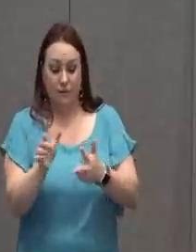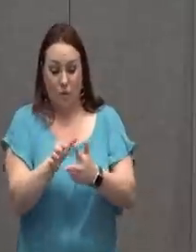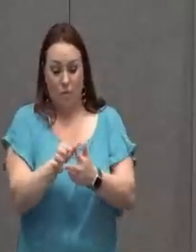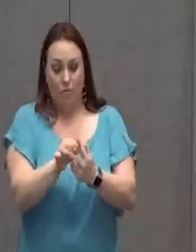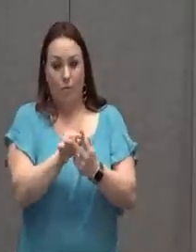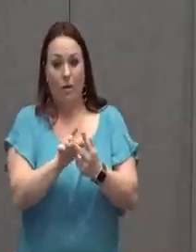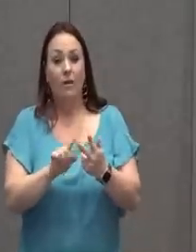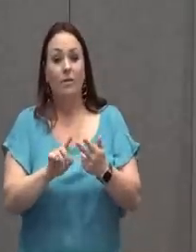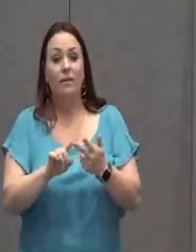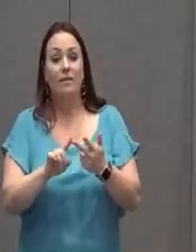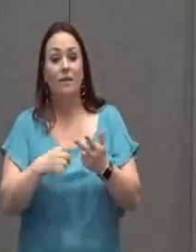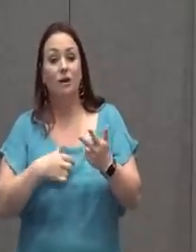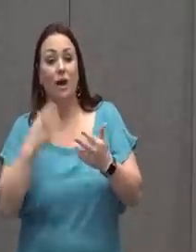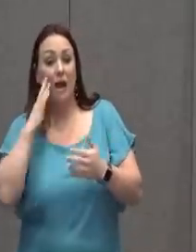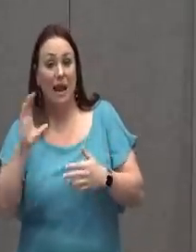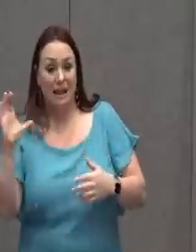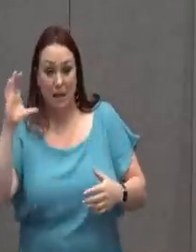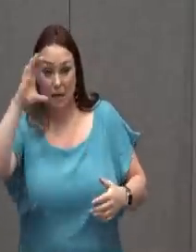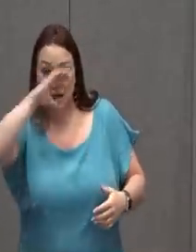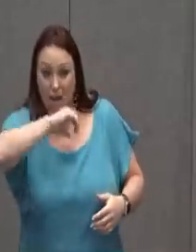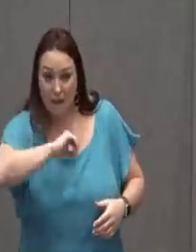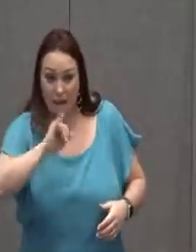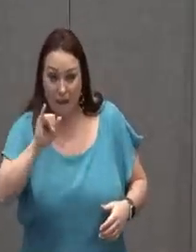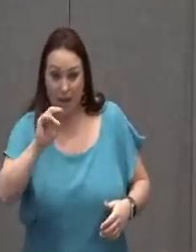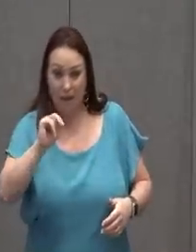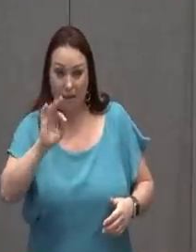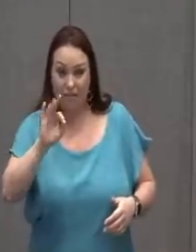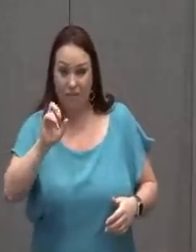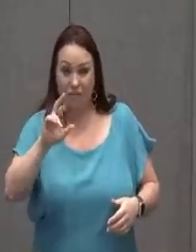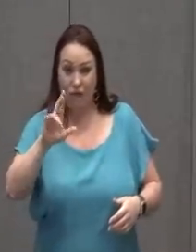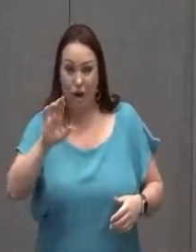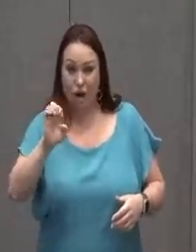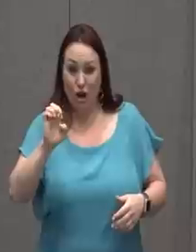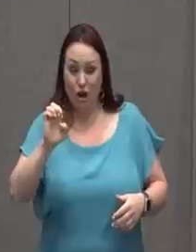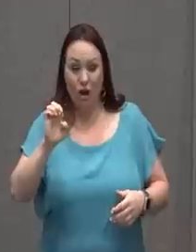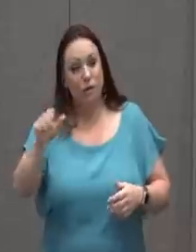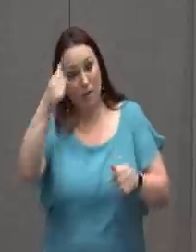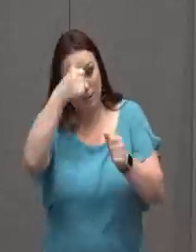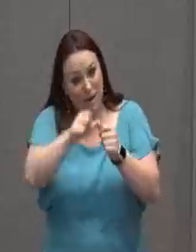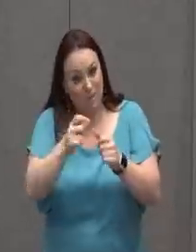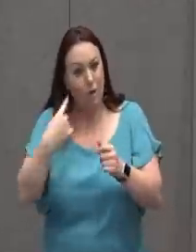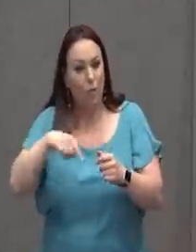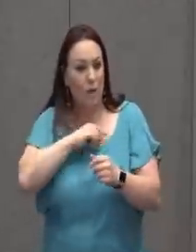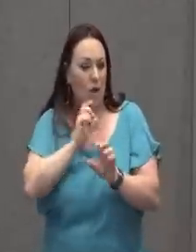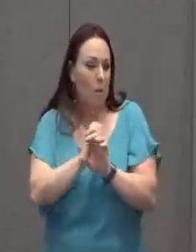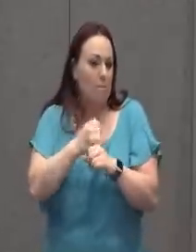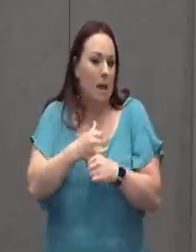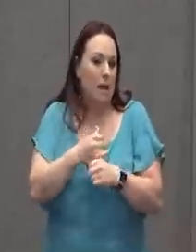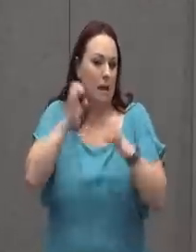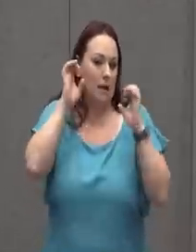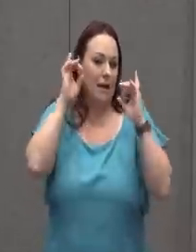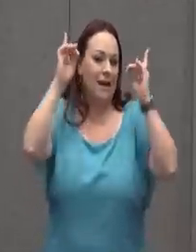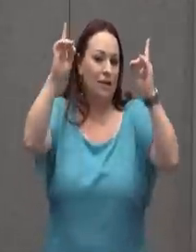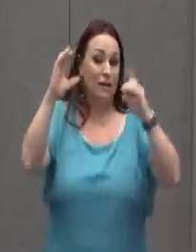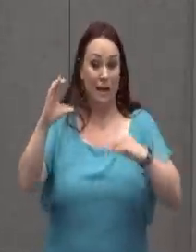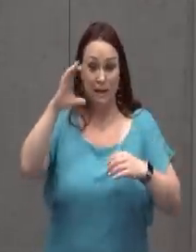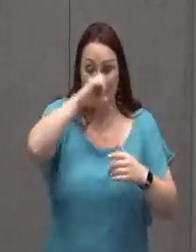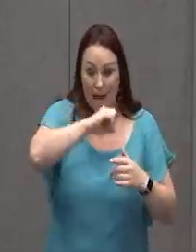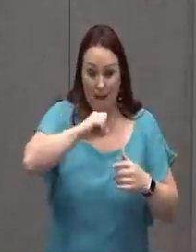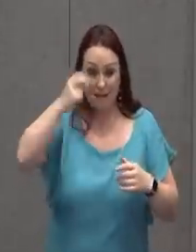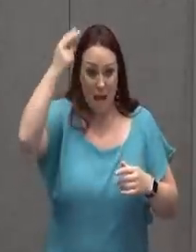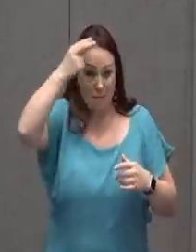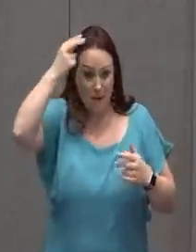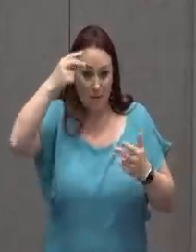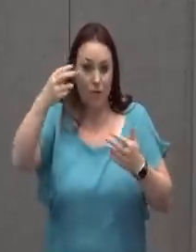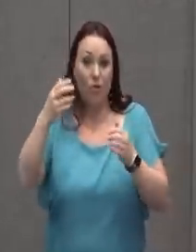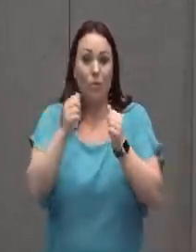put, I can infer. So we're inferencing. Remember, inferencing is we are making an educated guess, a hypothesis, mm-hmm.